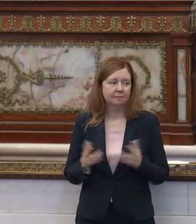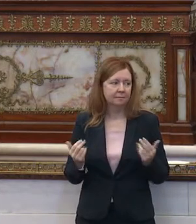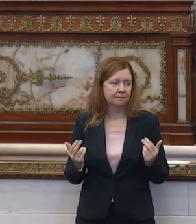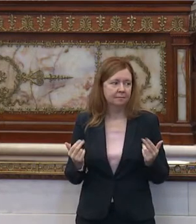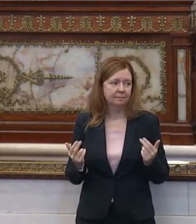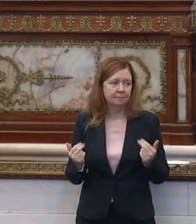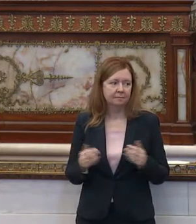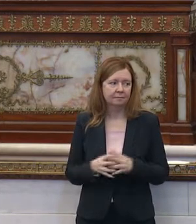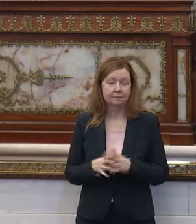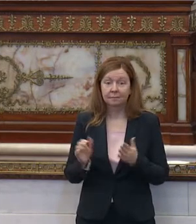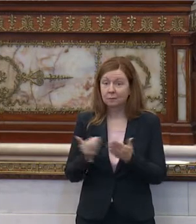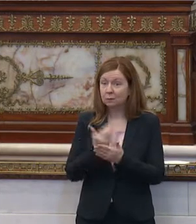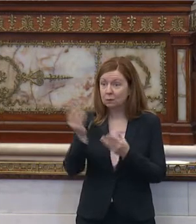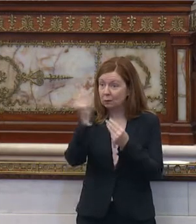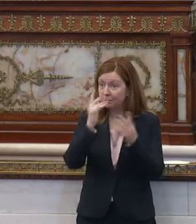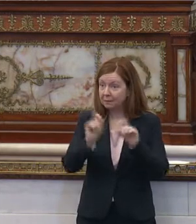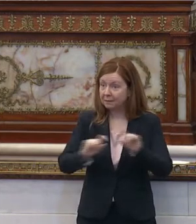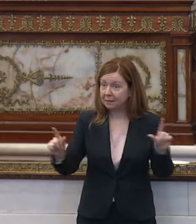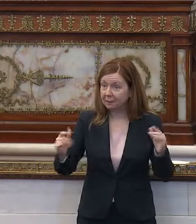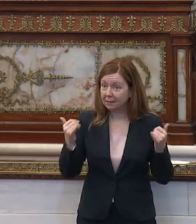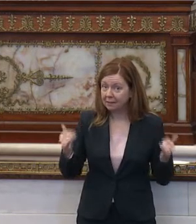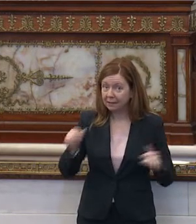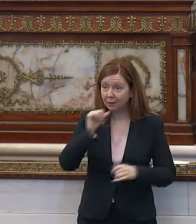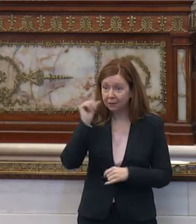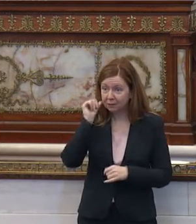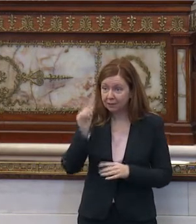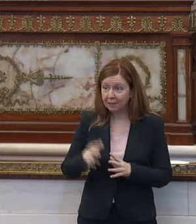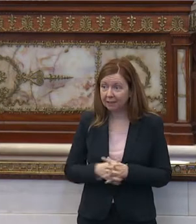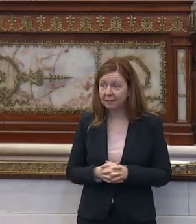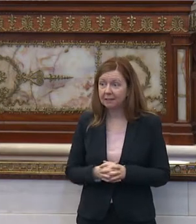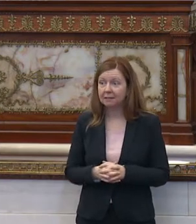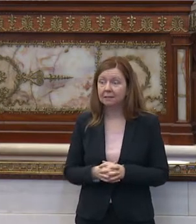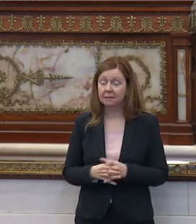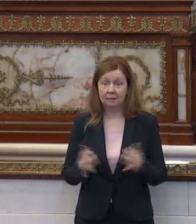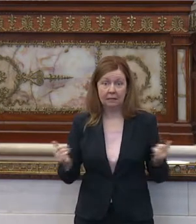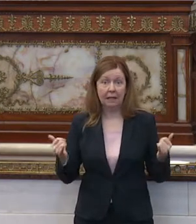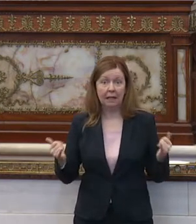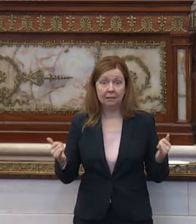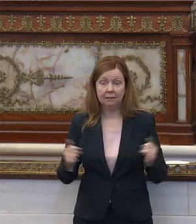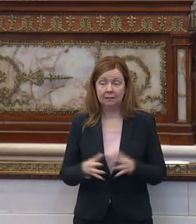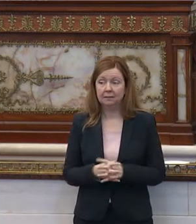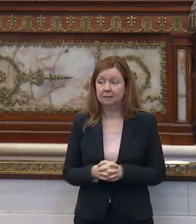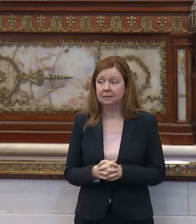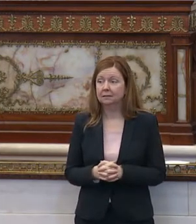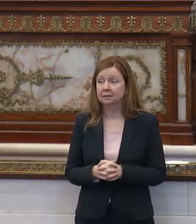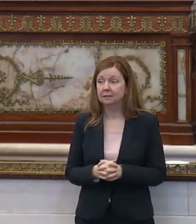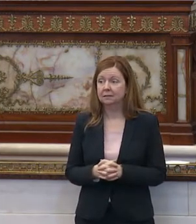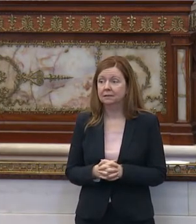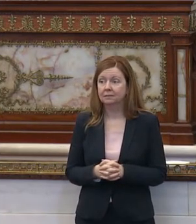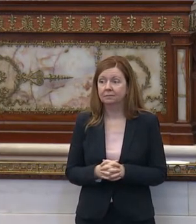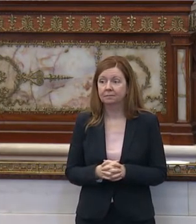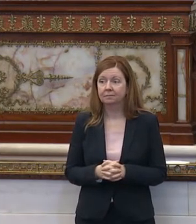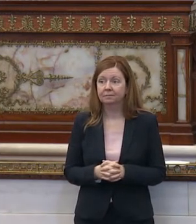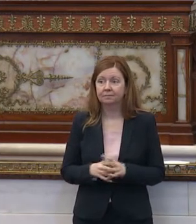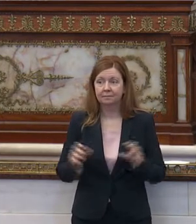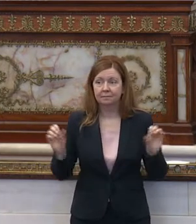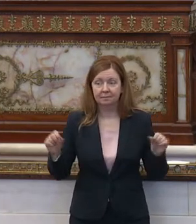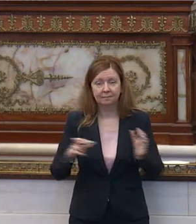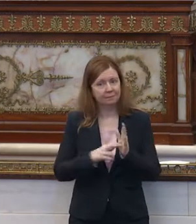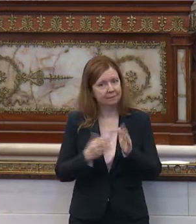Is there some new information that came out today or yesterday? I don't know. Today. Yes, yes. That means